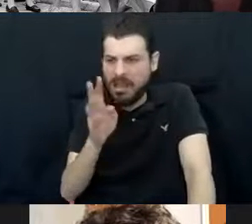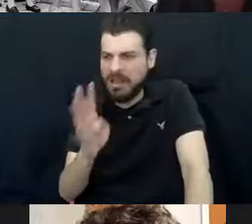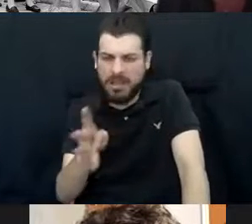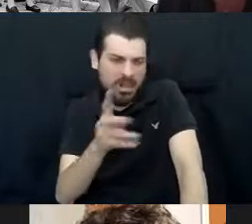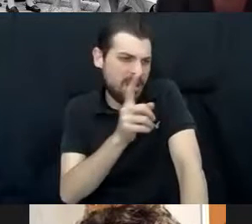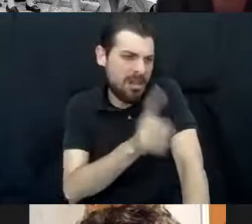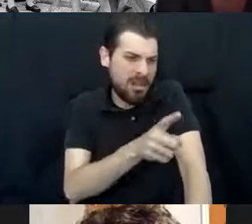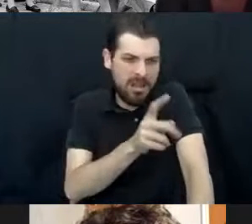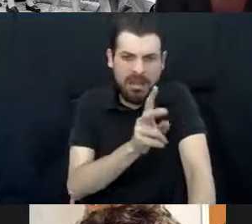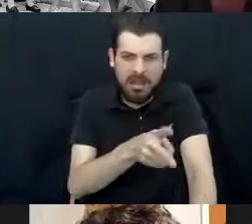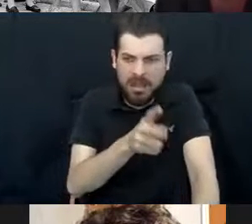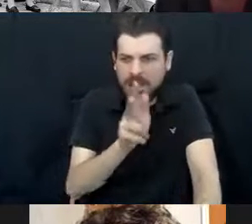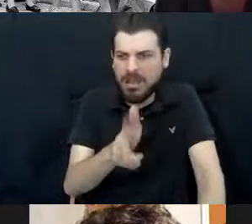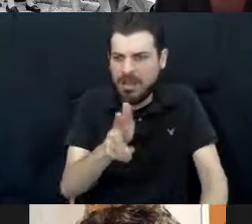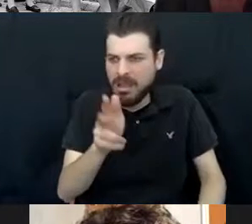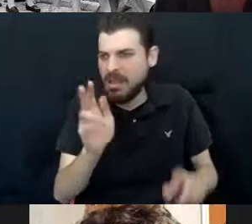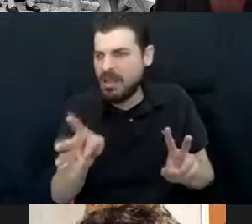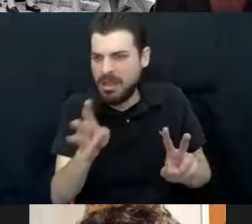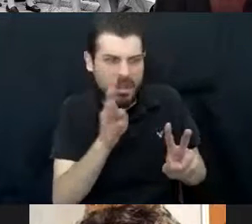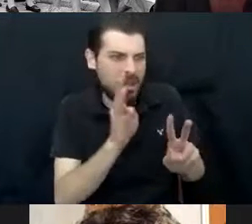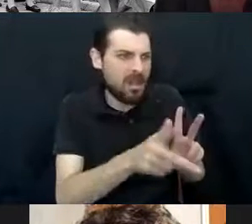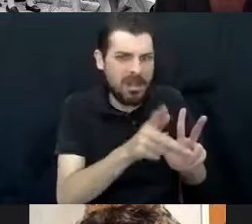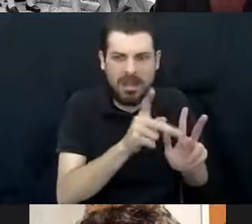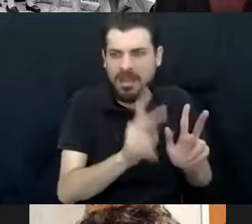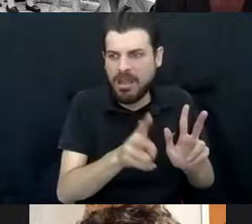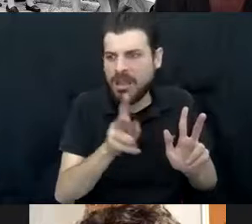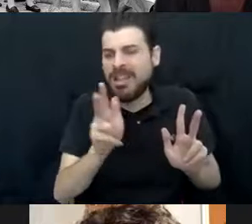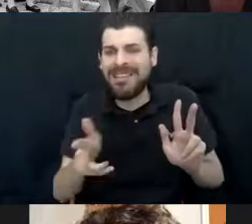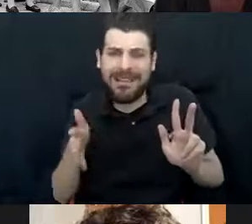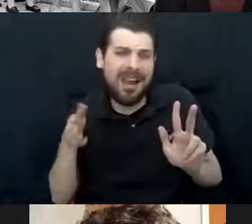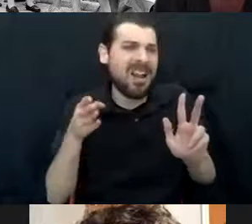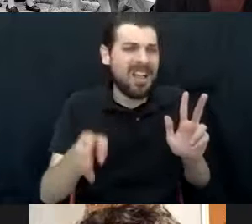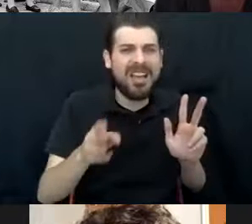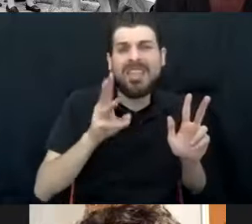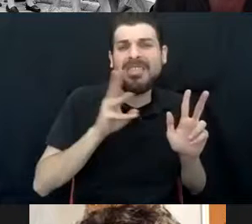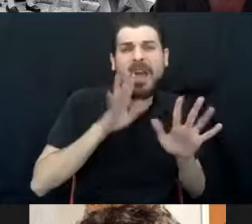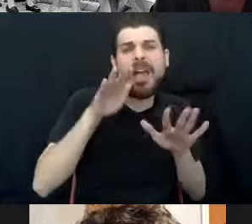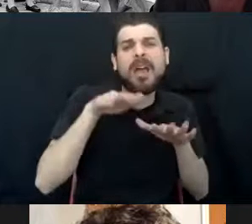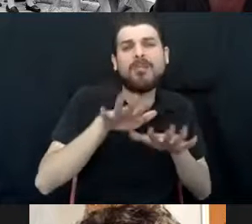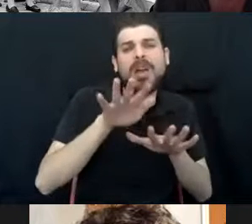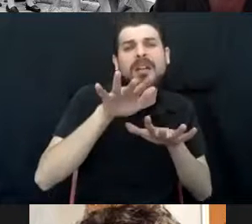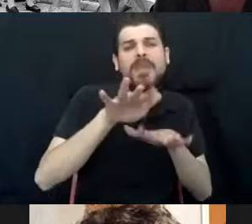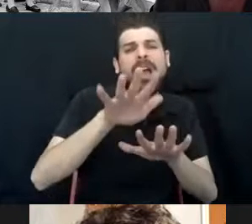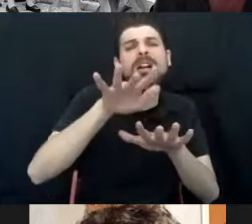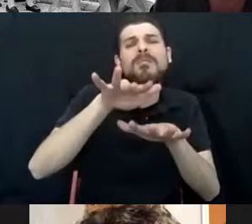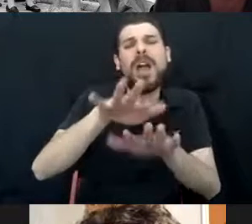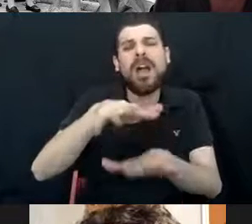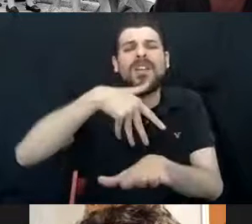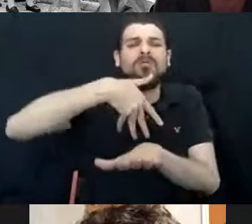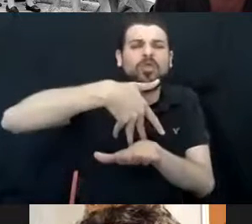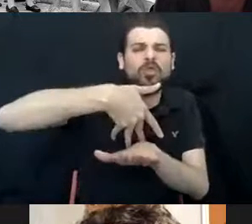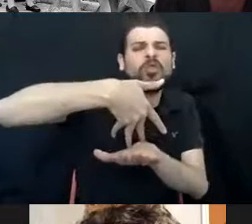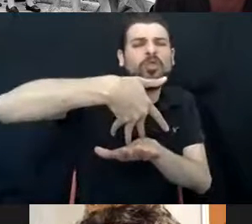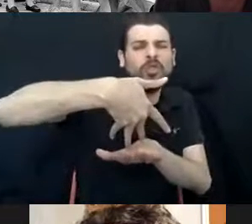Well, in to the river they go. We're gonna count them five by five. With